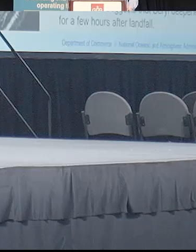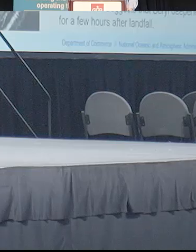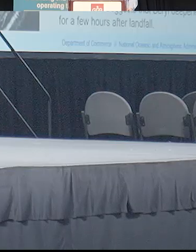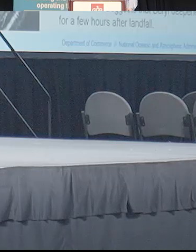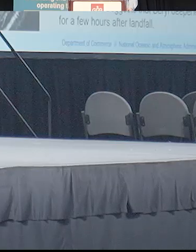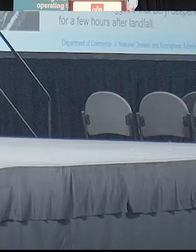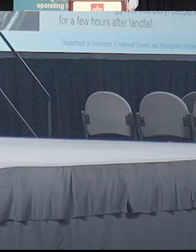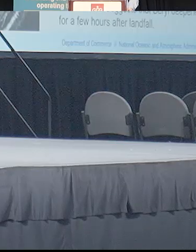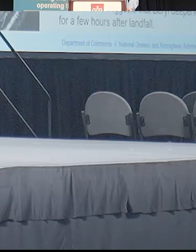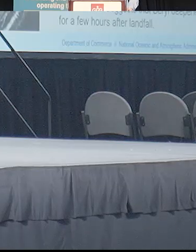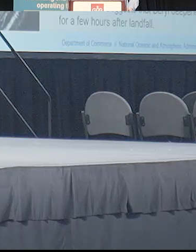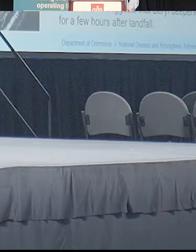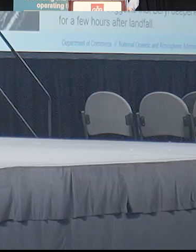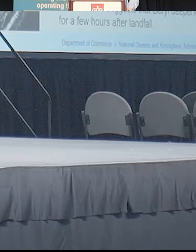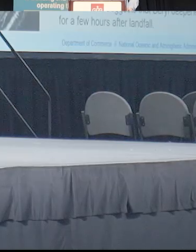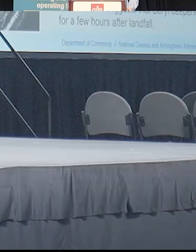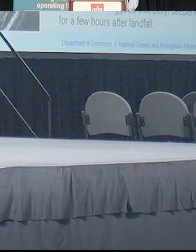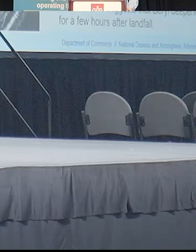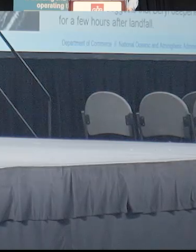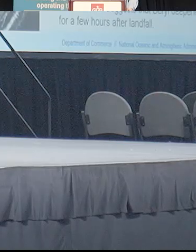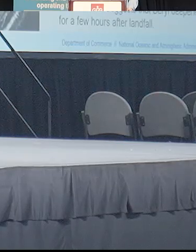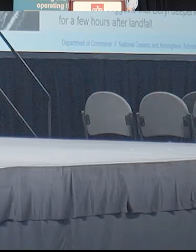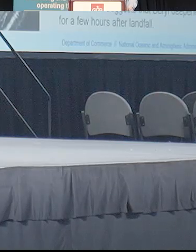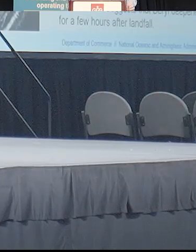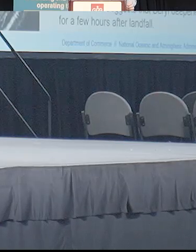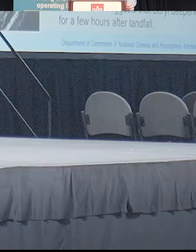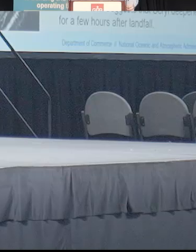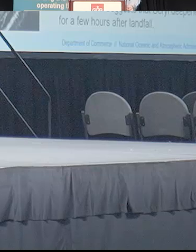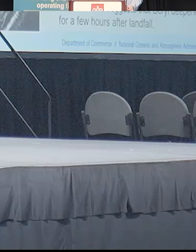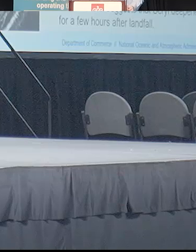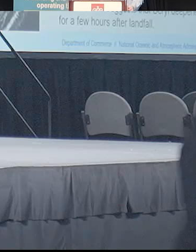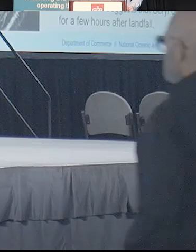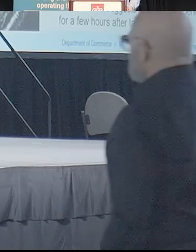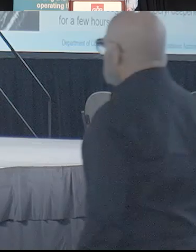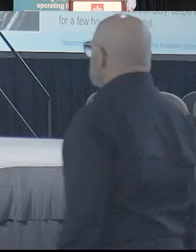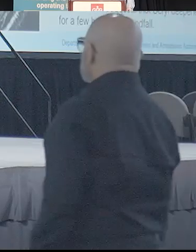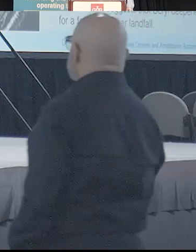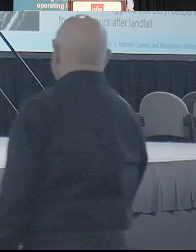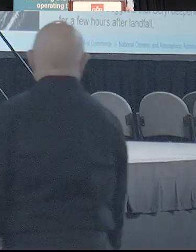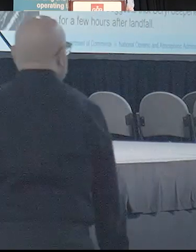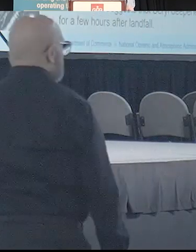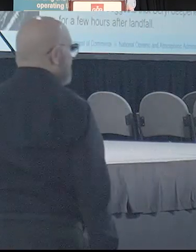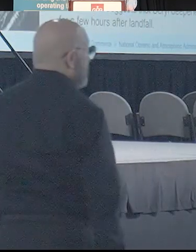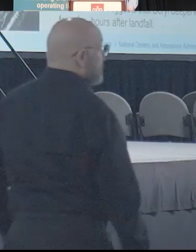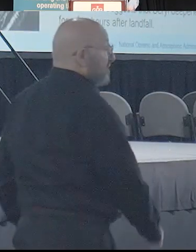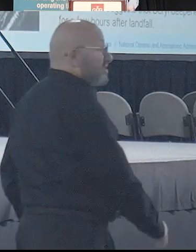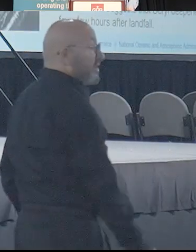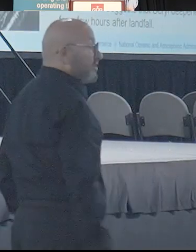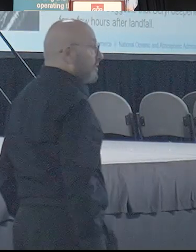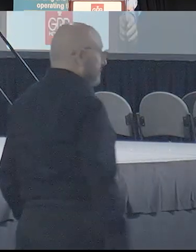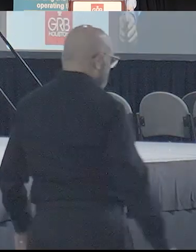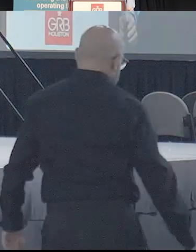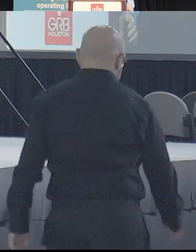All right, good afternoon. I'm going to go ahead and get started with our presentation here. Just a quick introduction here for a